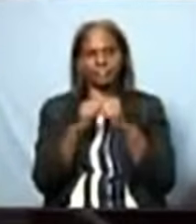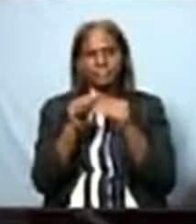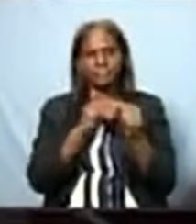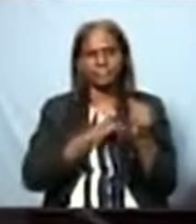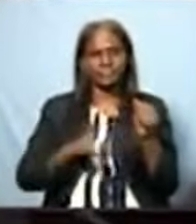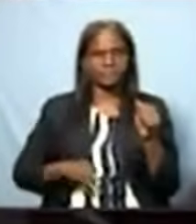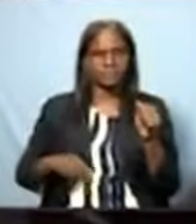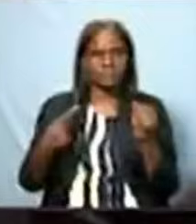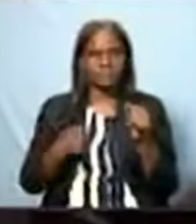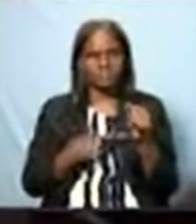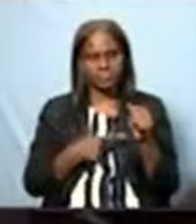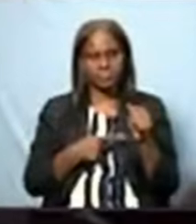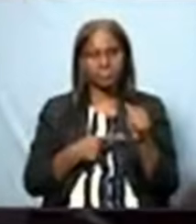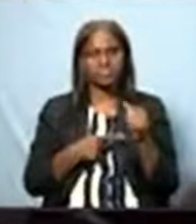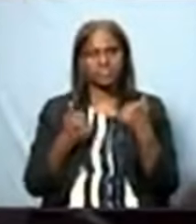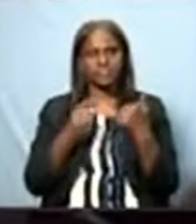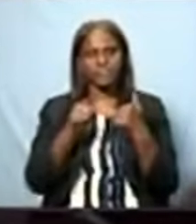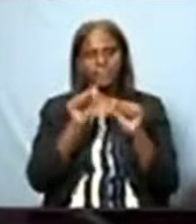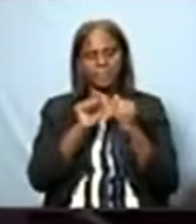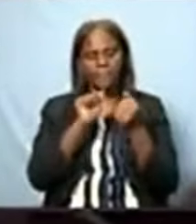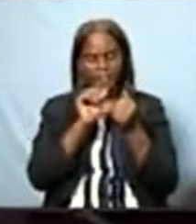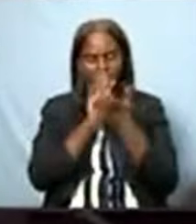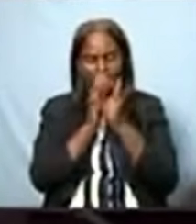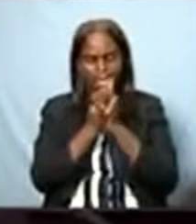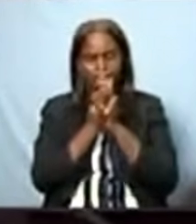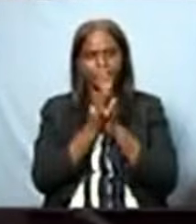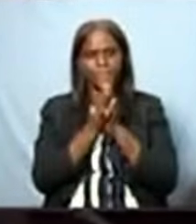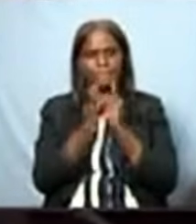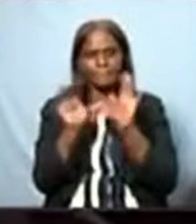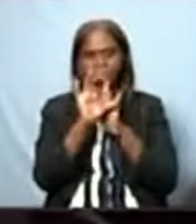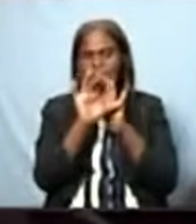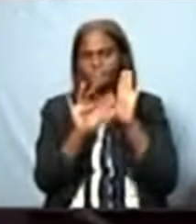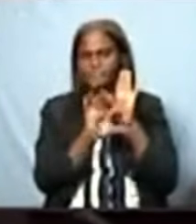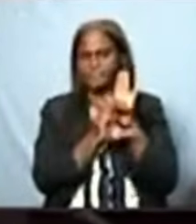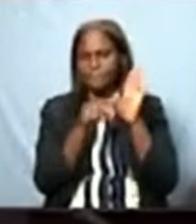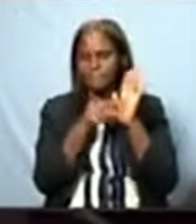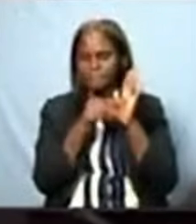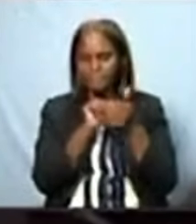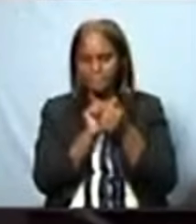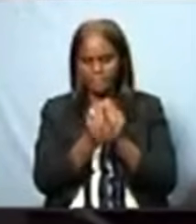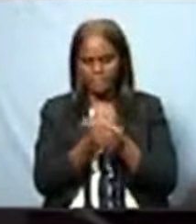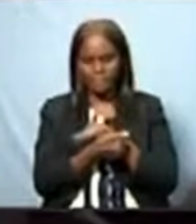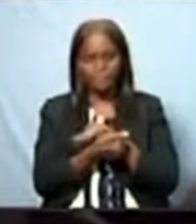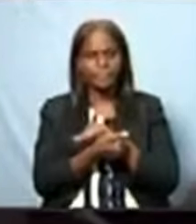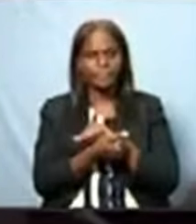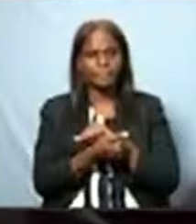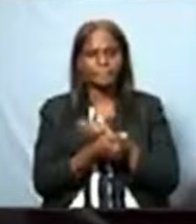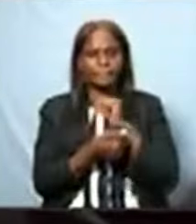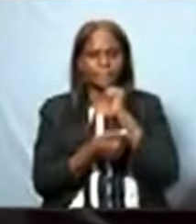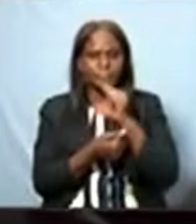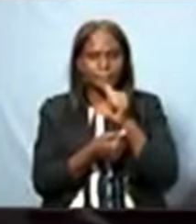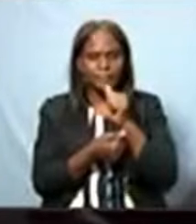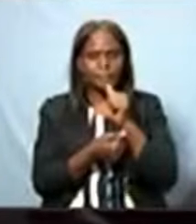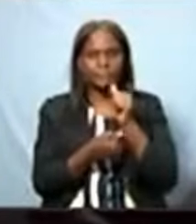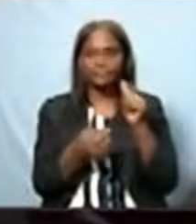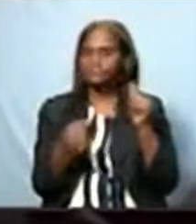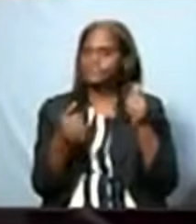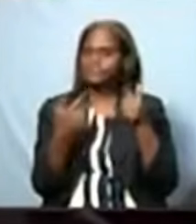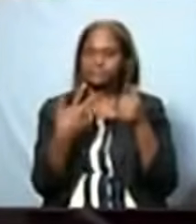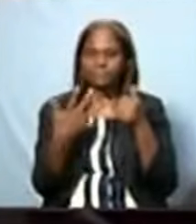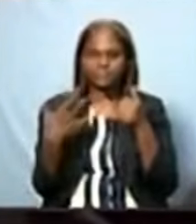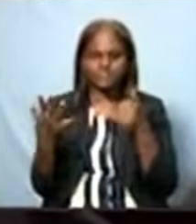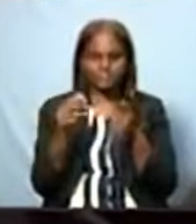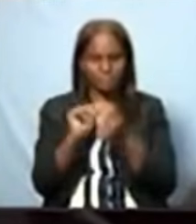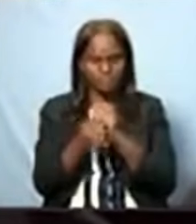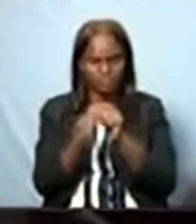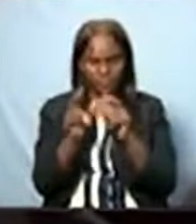of parliament as it may be, because a constitution amendment is not an ordinary